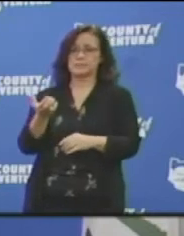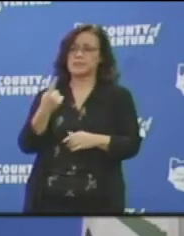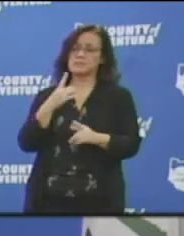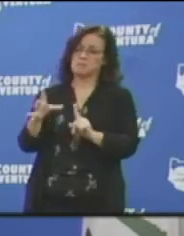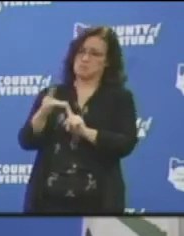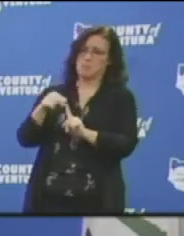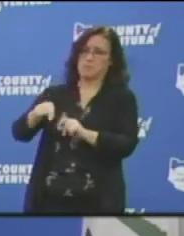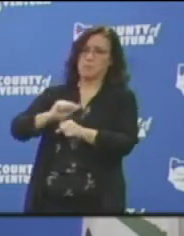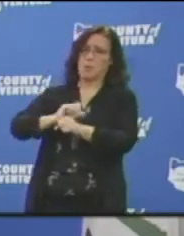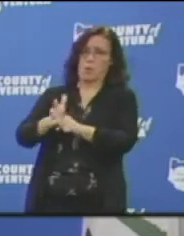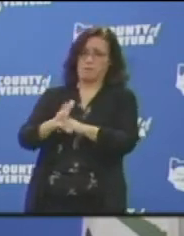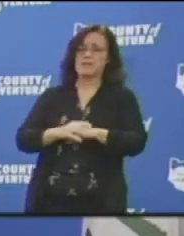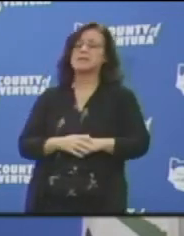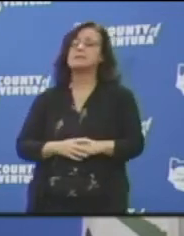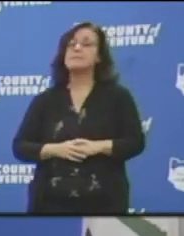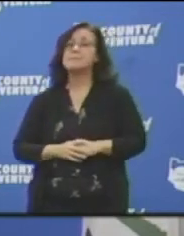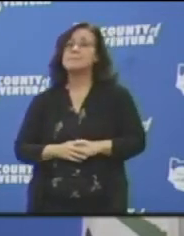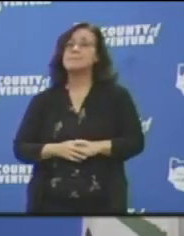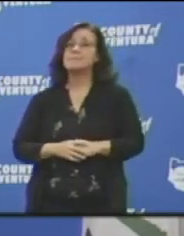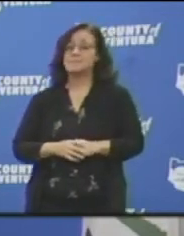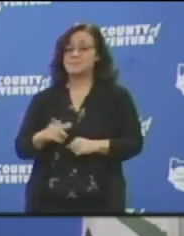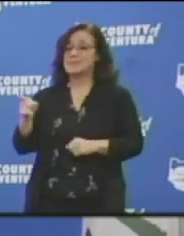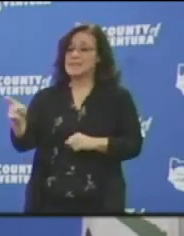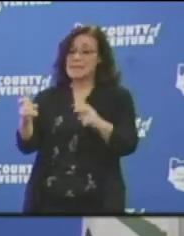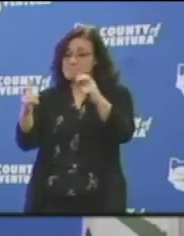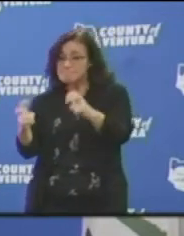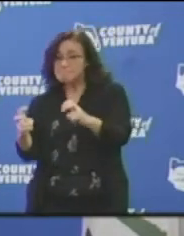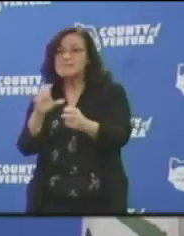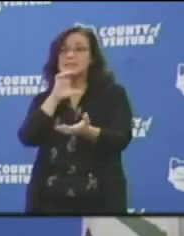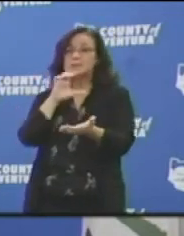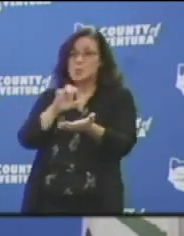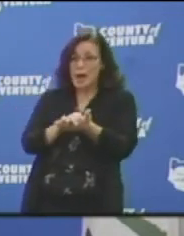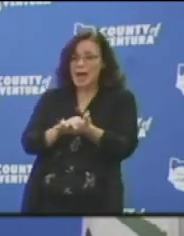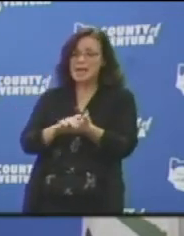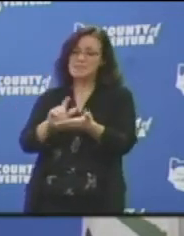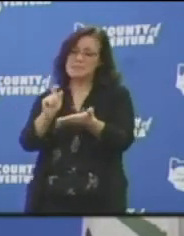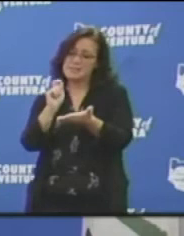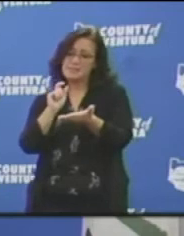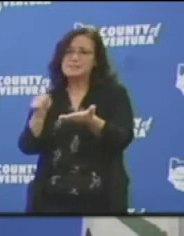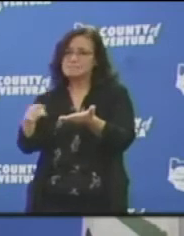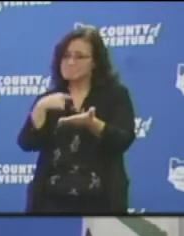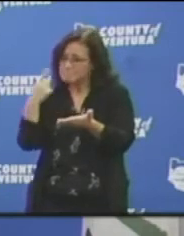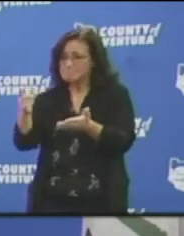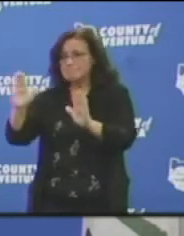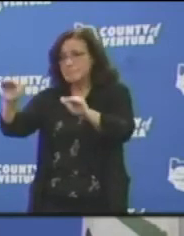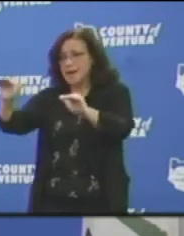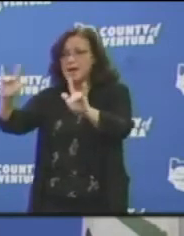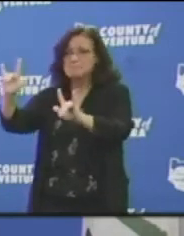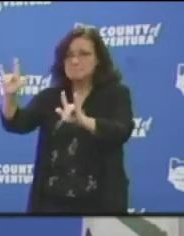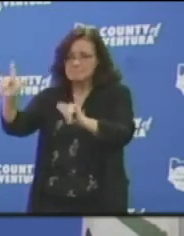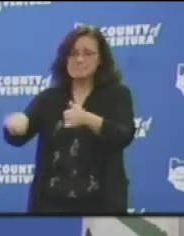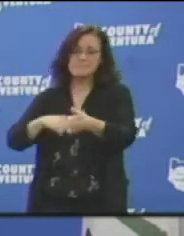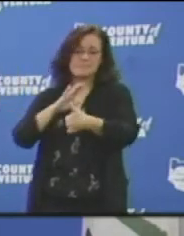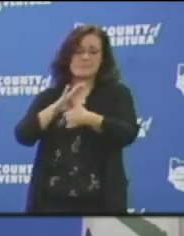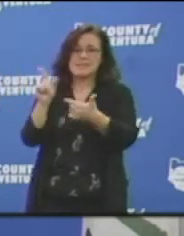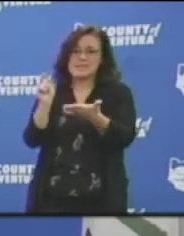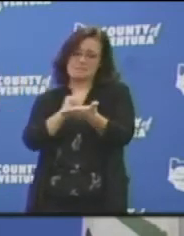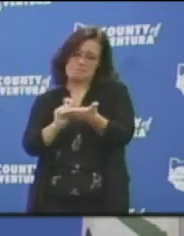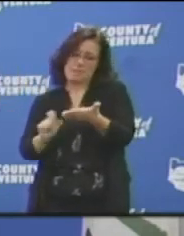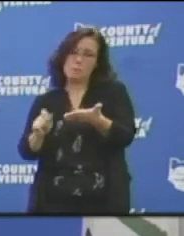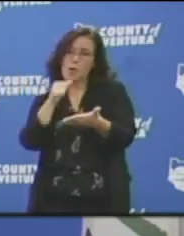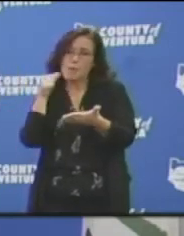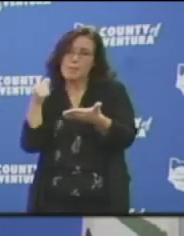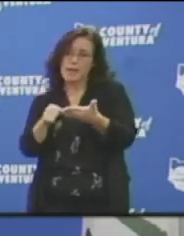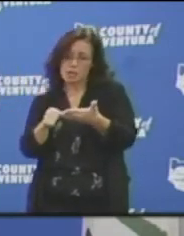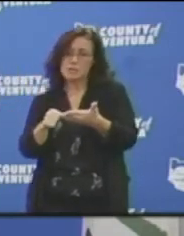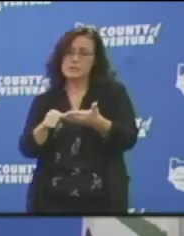He said goodbye to his wife. He wrote letters while he was in the hospital, and he knew he was going to die when